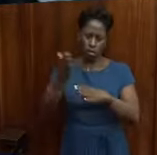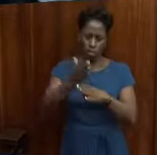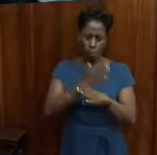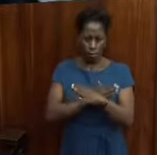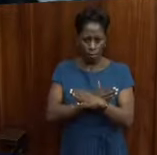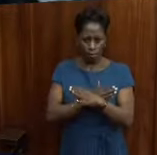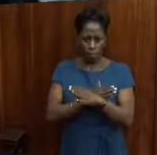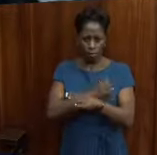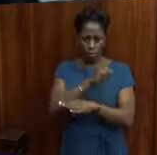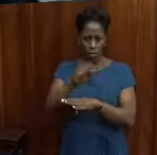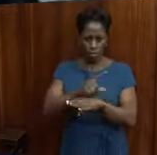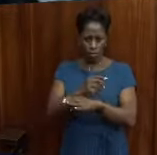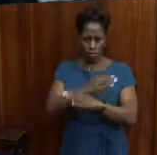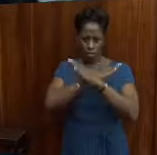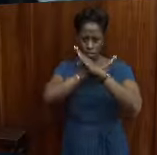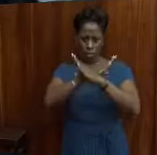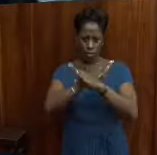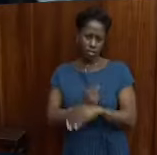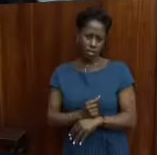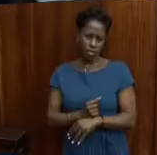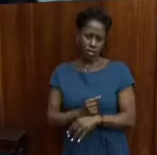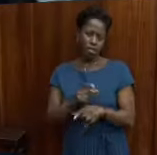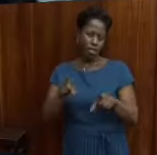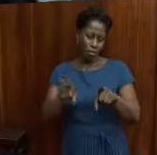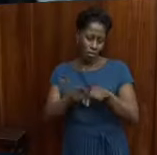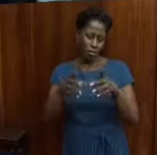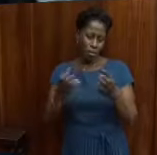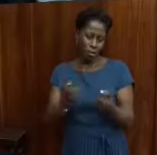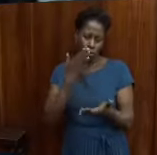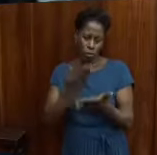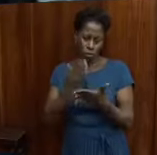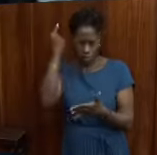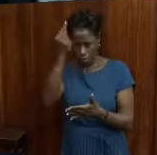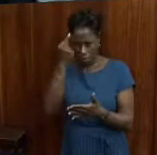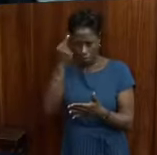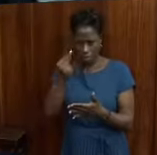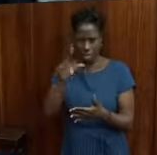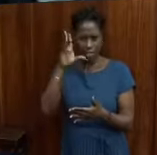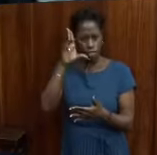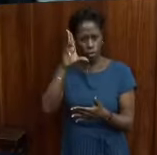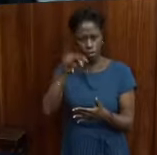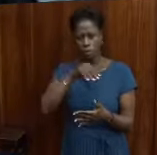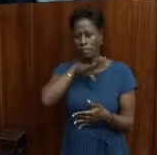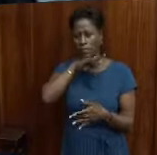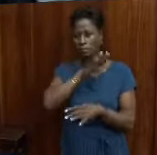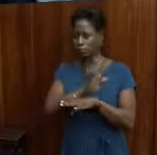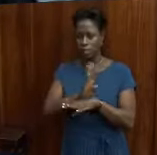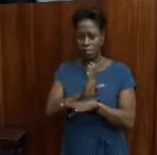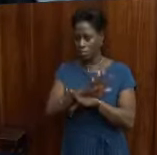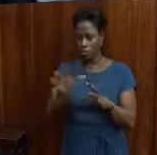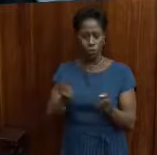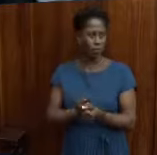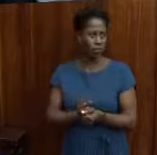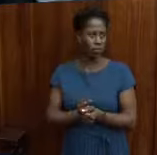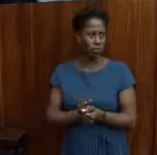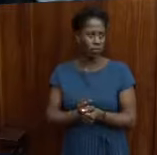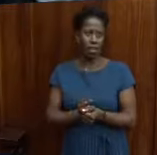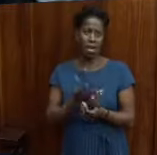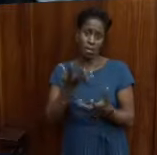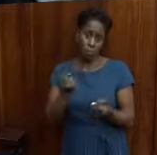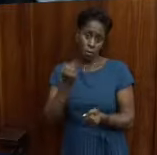6, creating a culture of good governance and intolerance towards corruption. And 7, creating the global